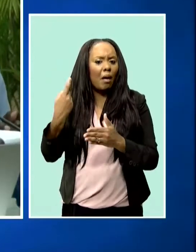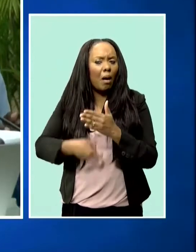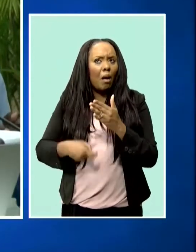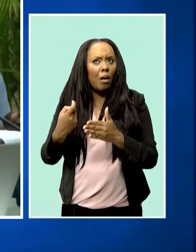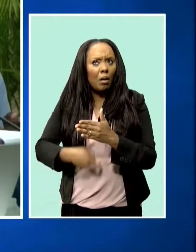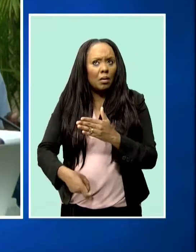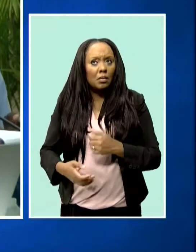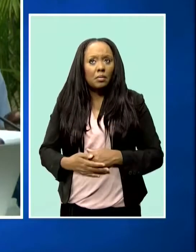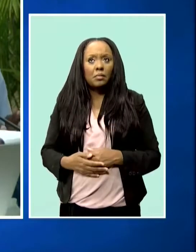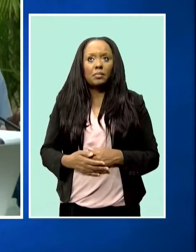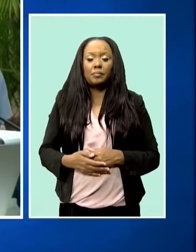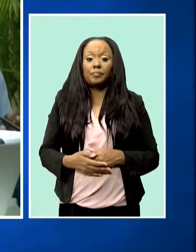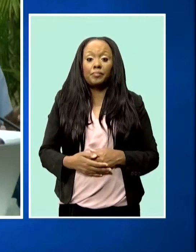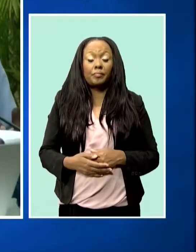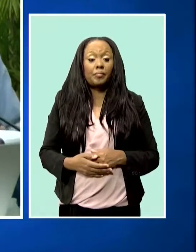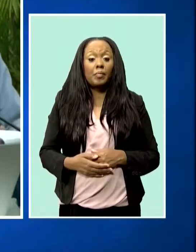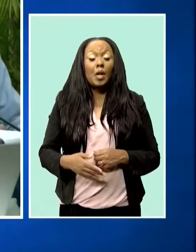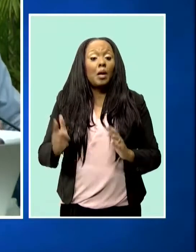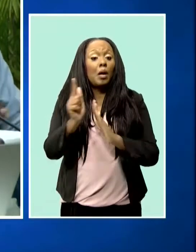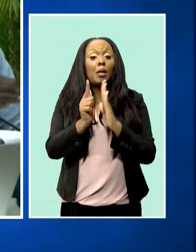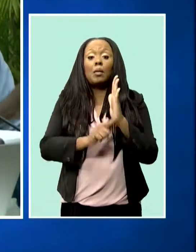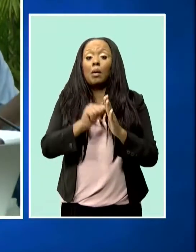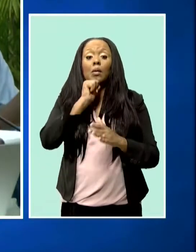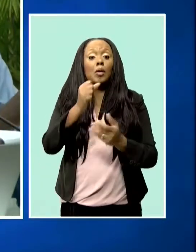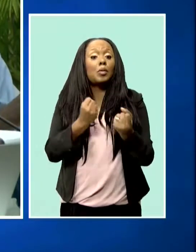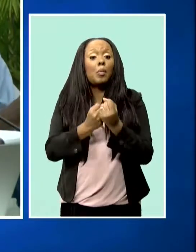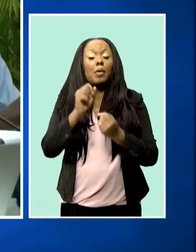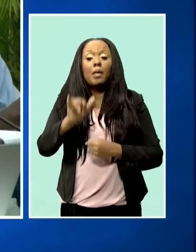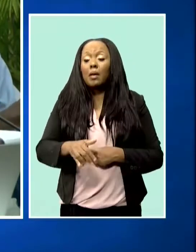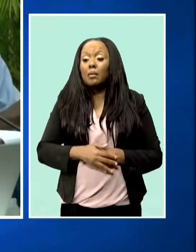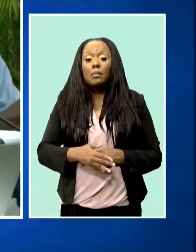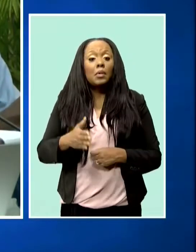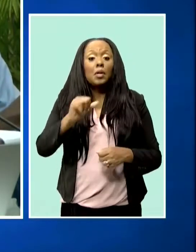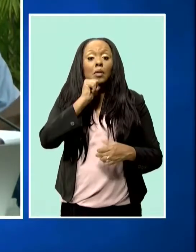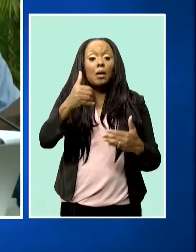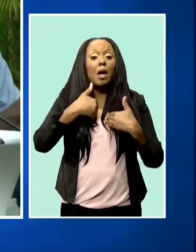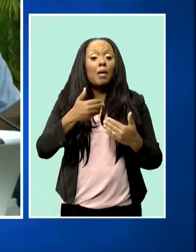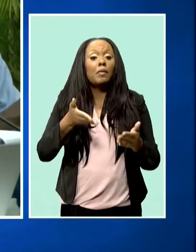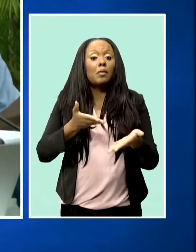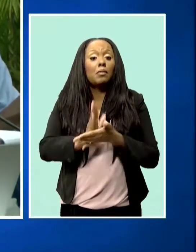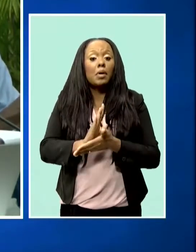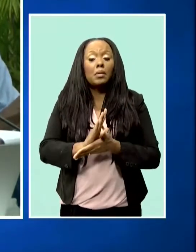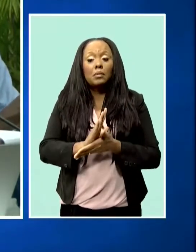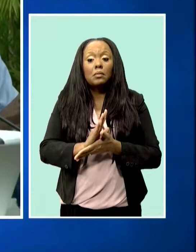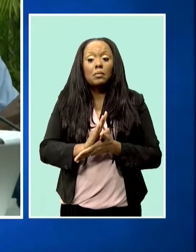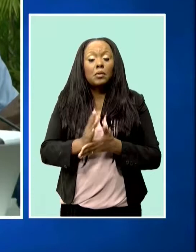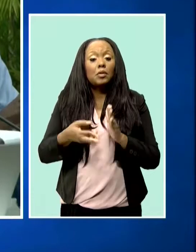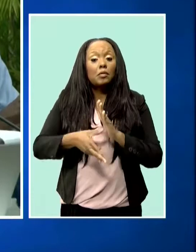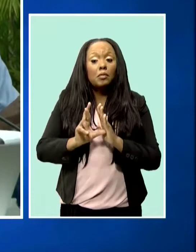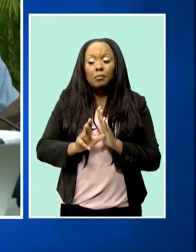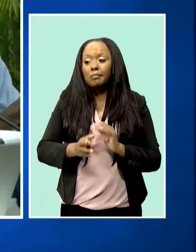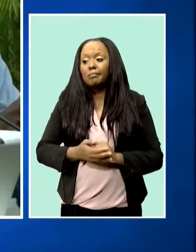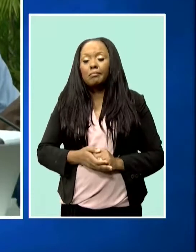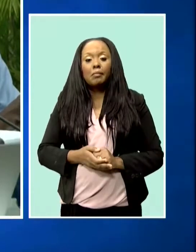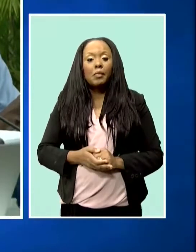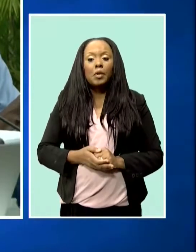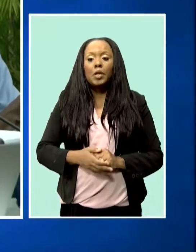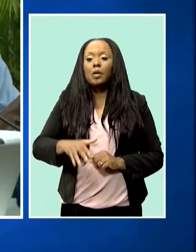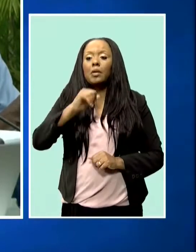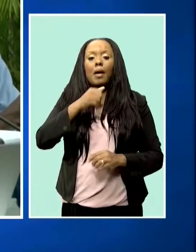I would say it's not supported by law. They don't have the right to review presently. They have not moved to the court to have it